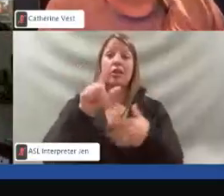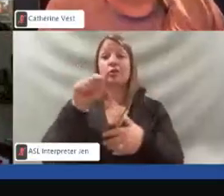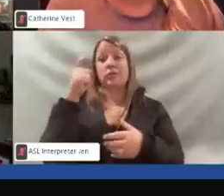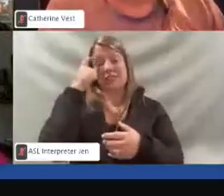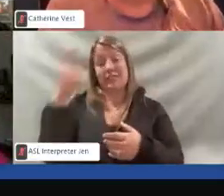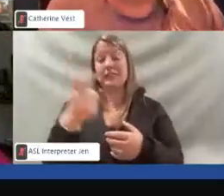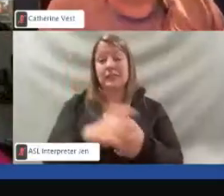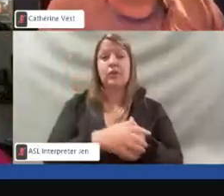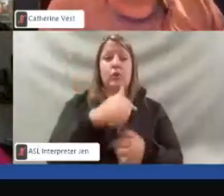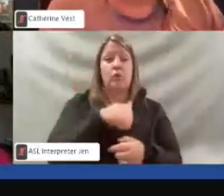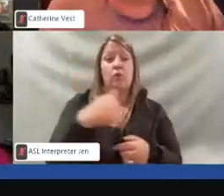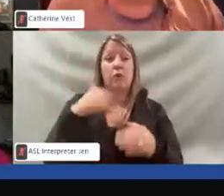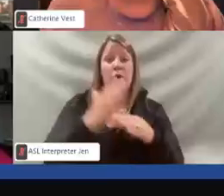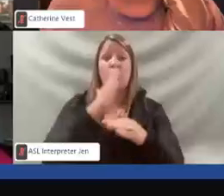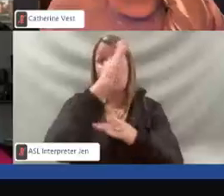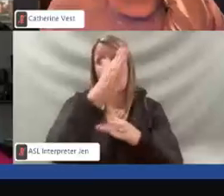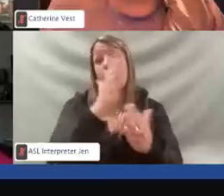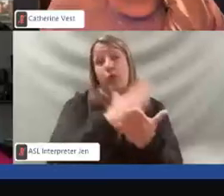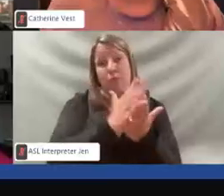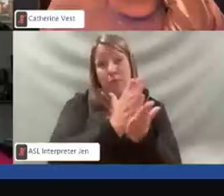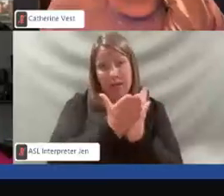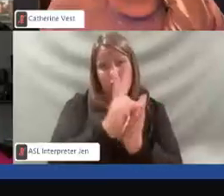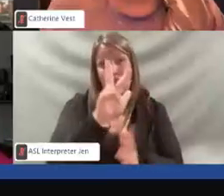$248,889.20. We are over budget